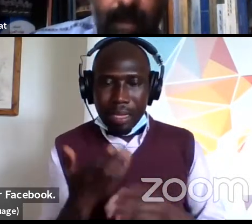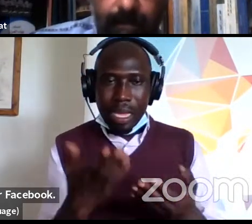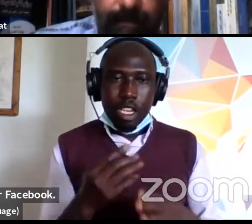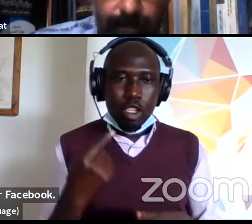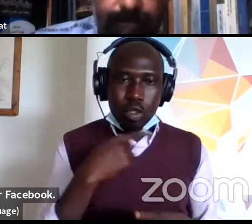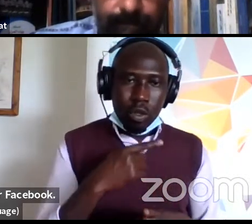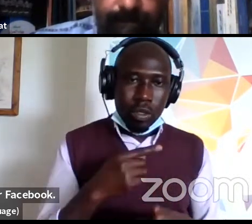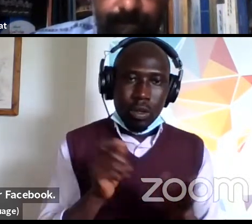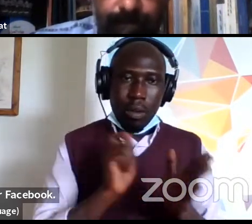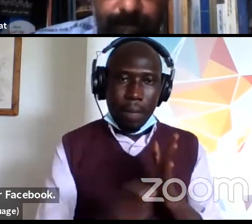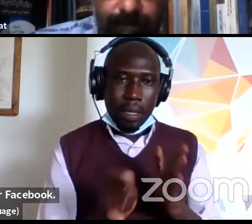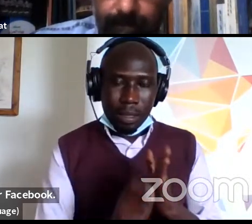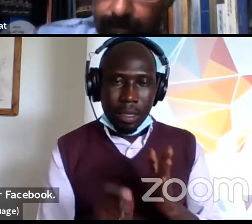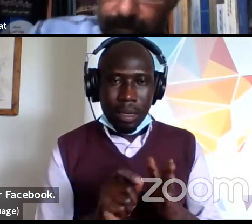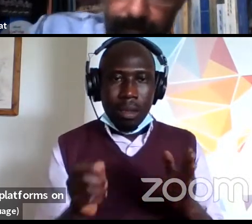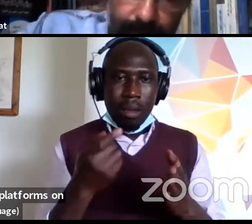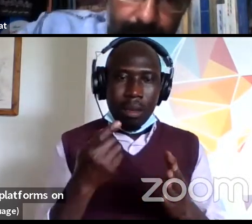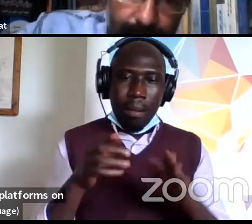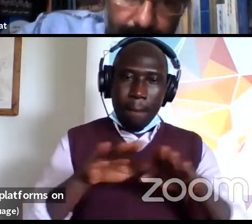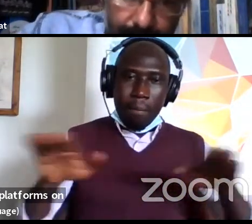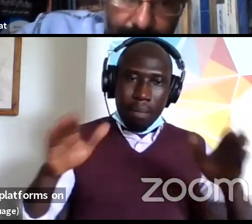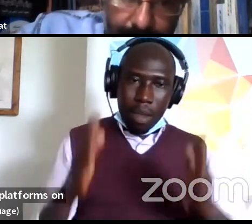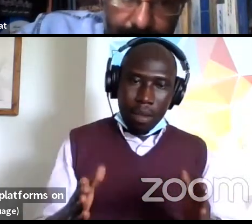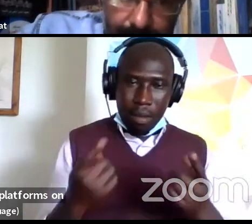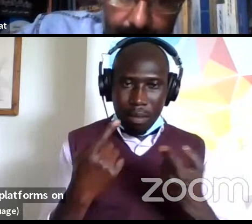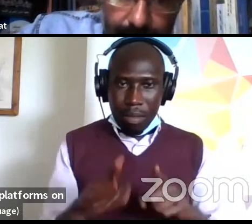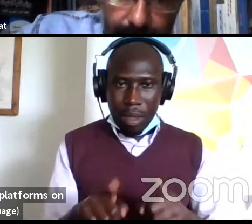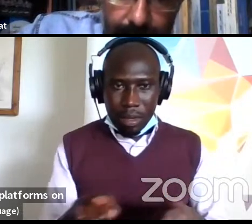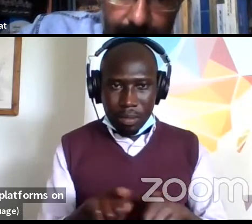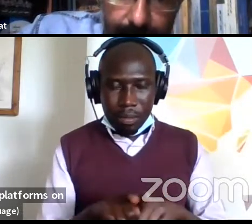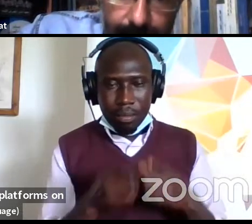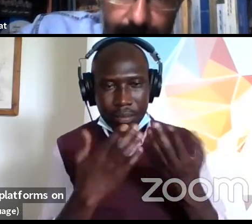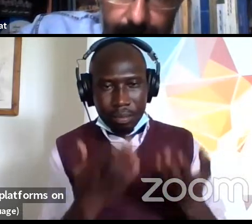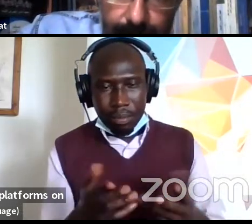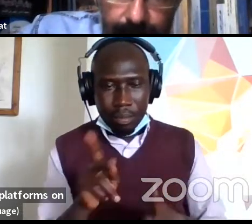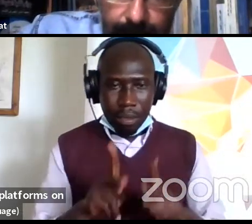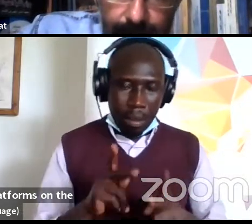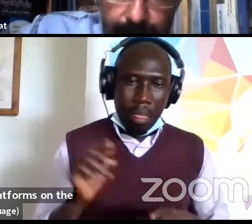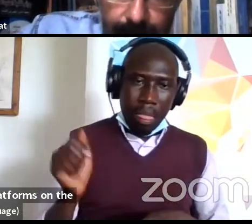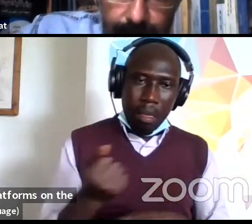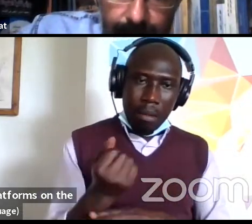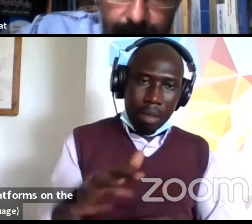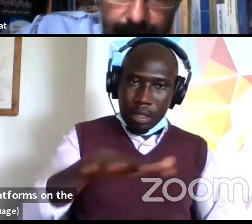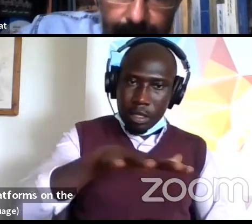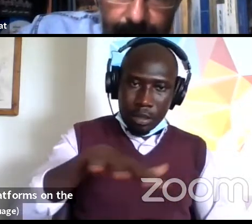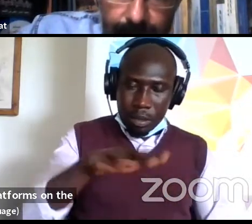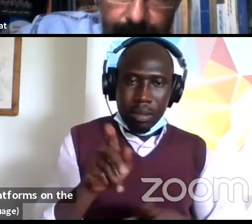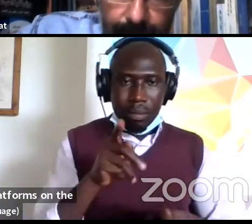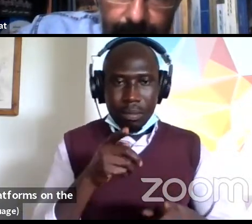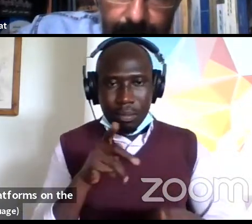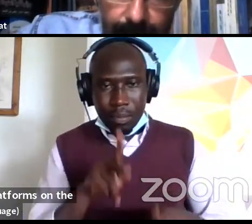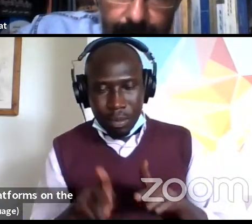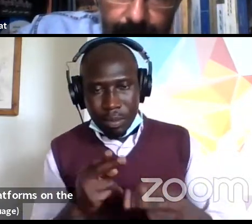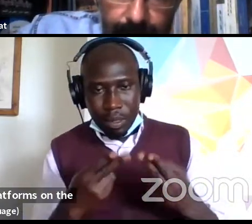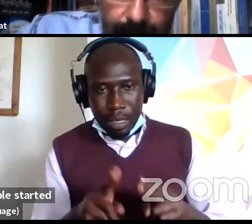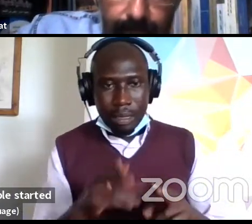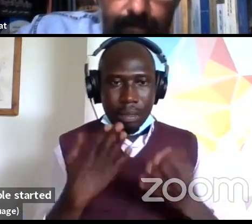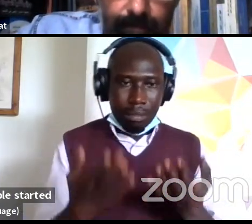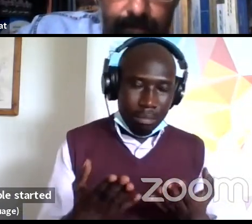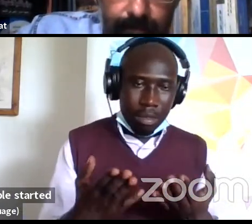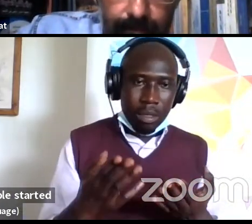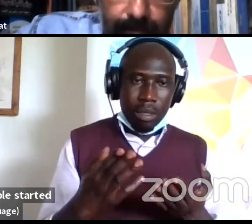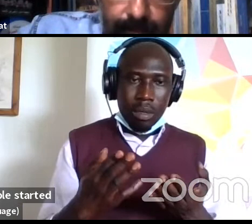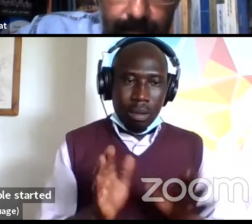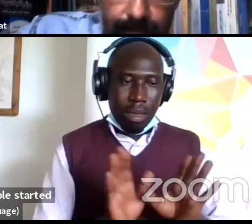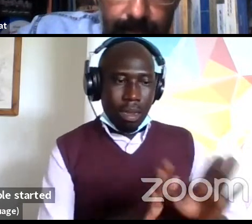platforms on the passersby in the street. And so people started deleting their apps, leaving